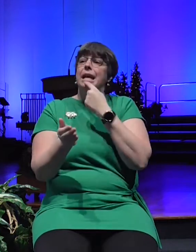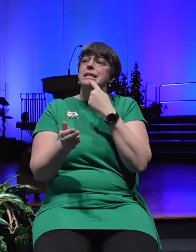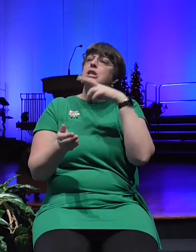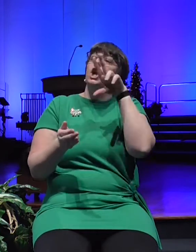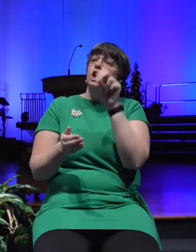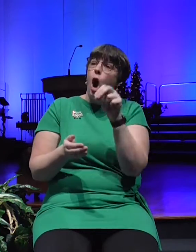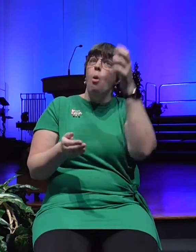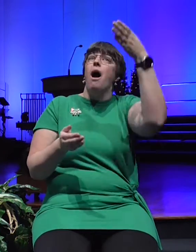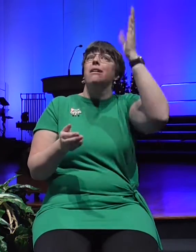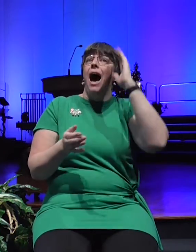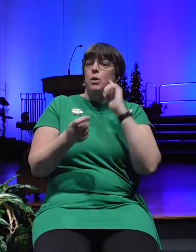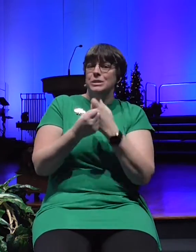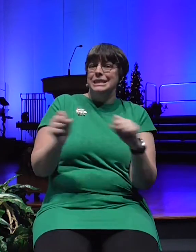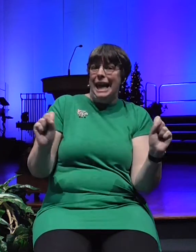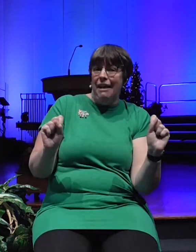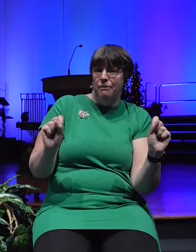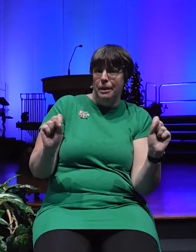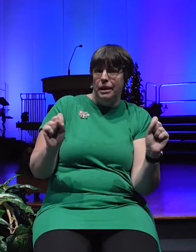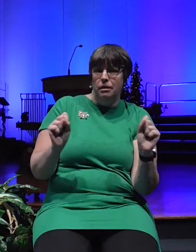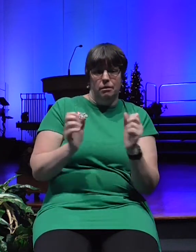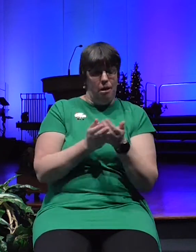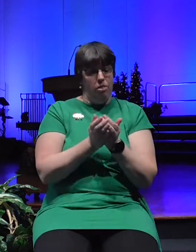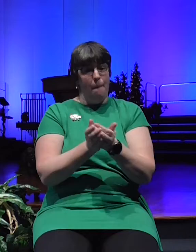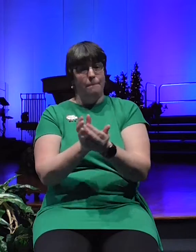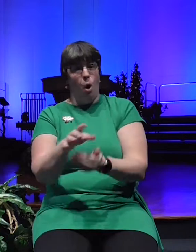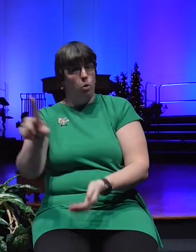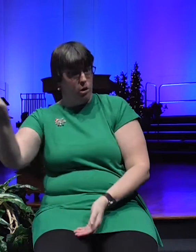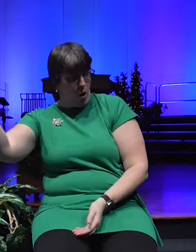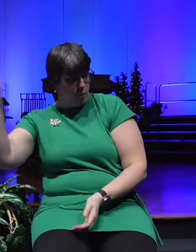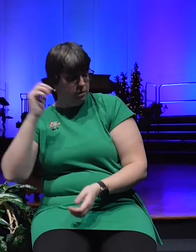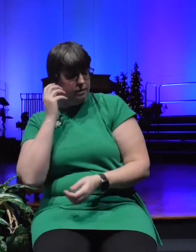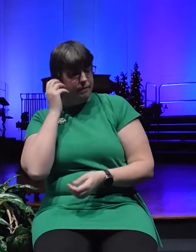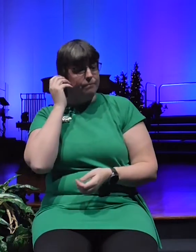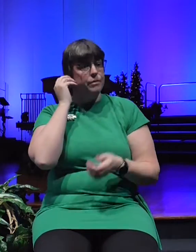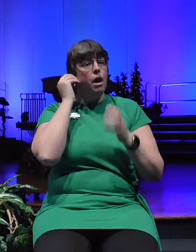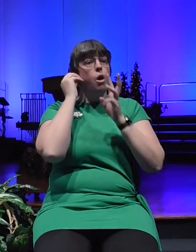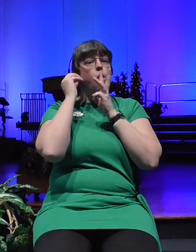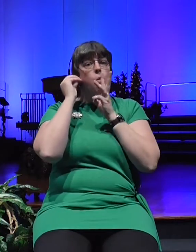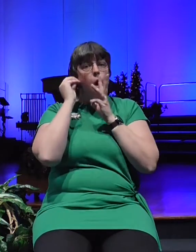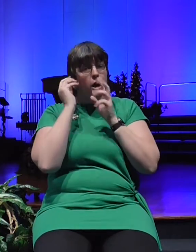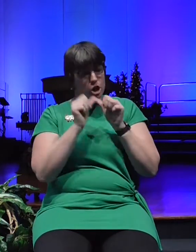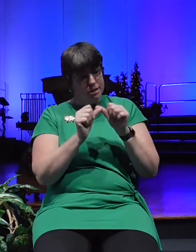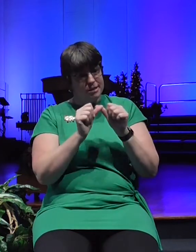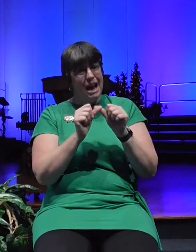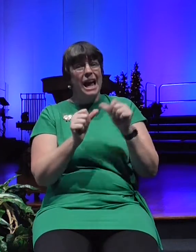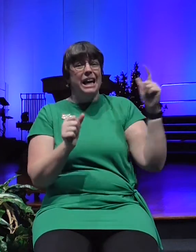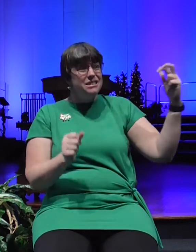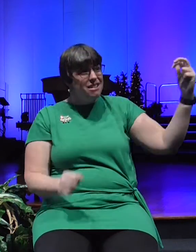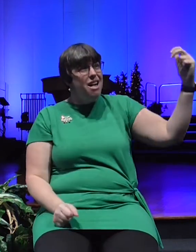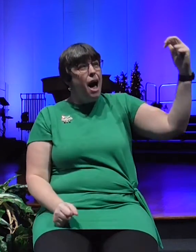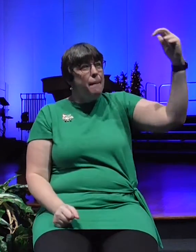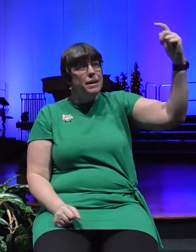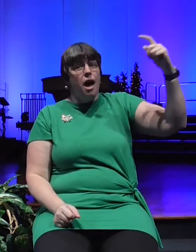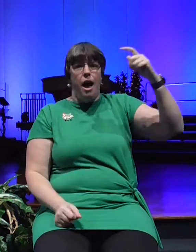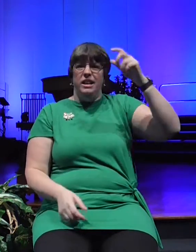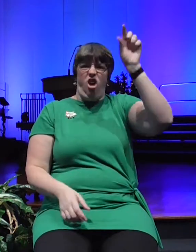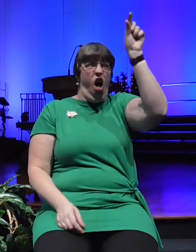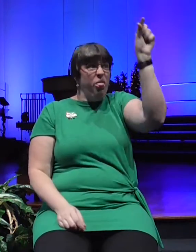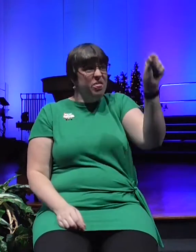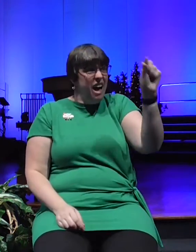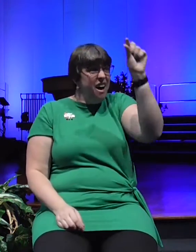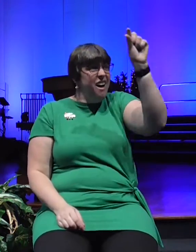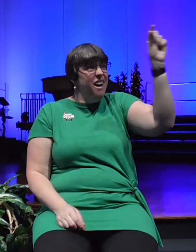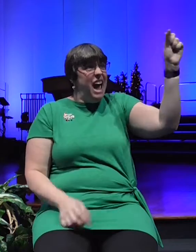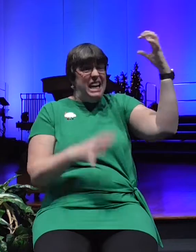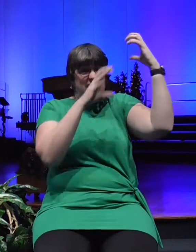says, no, God will save me. And the boat goes on, and the water's getting higher and higher, and the man climbs, and he's hanging off the steeple of the